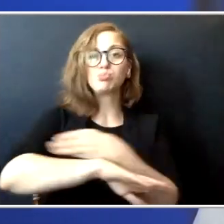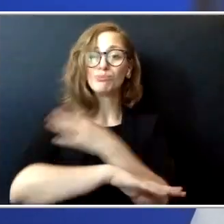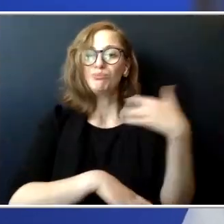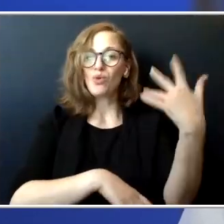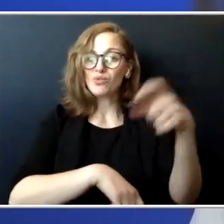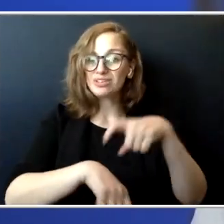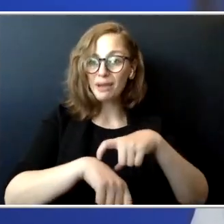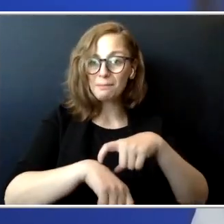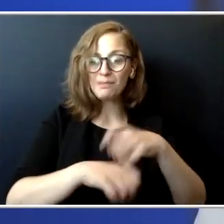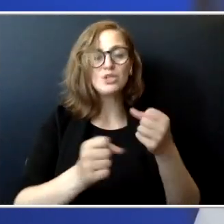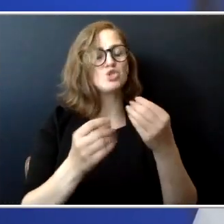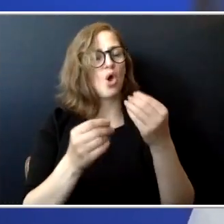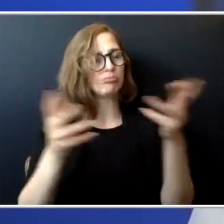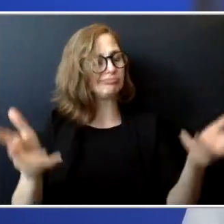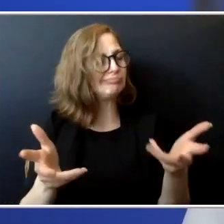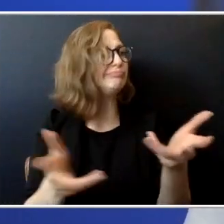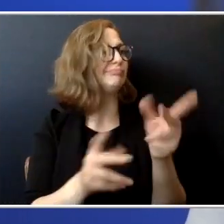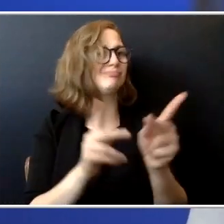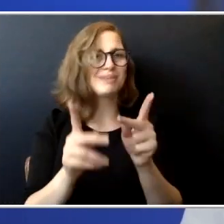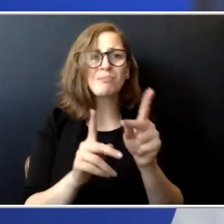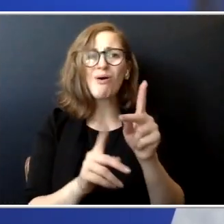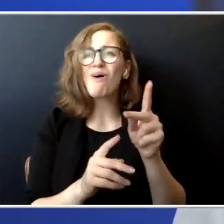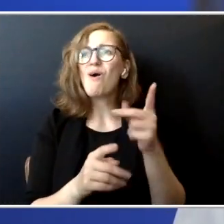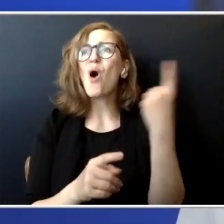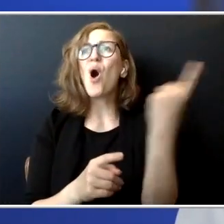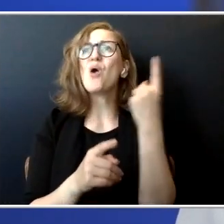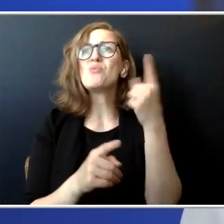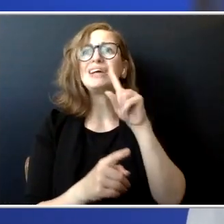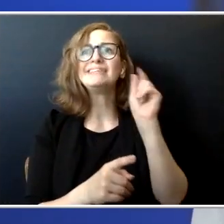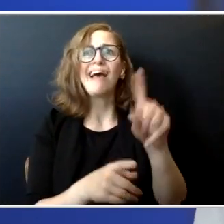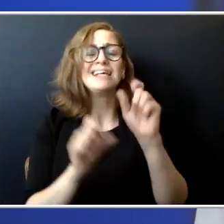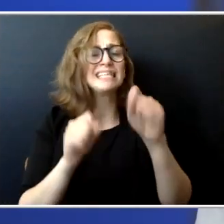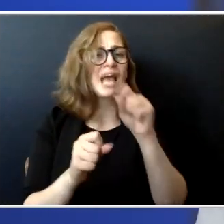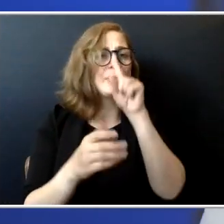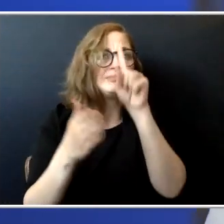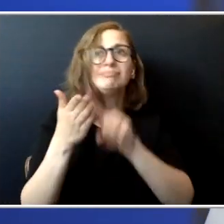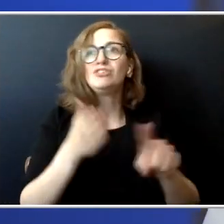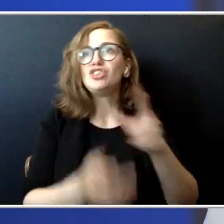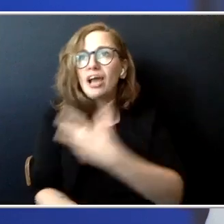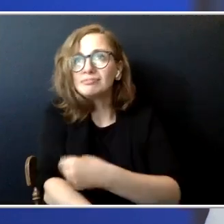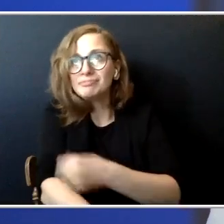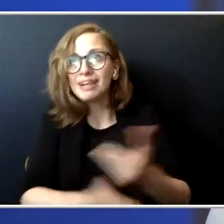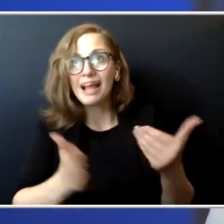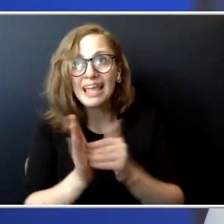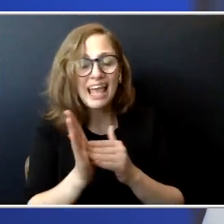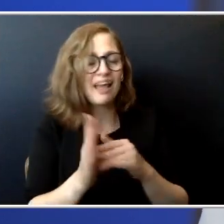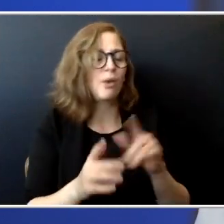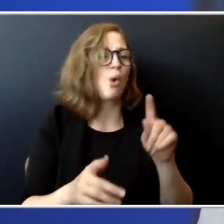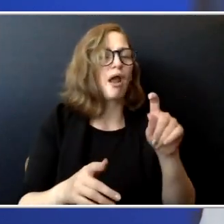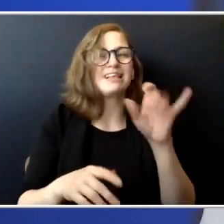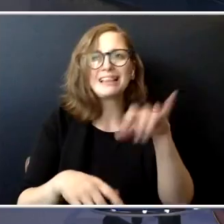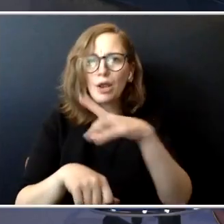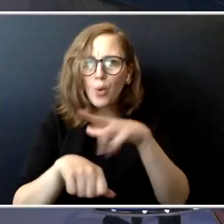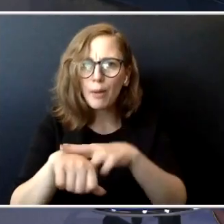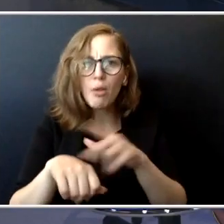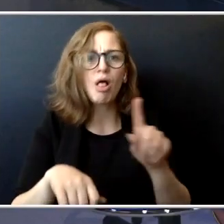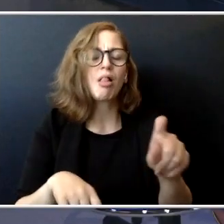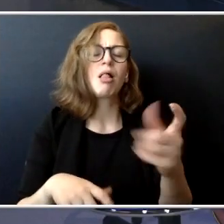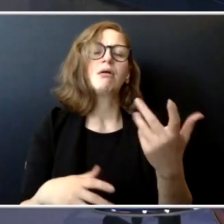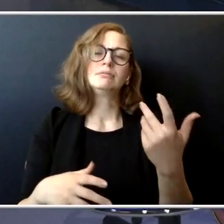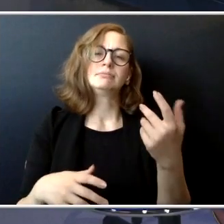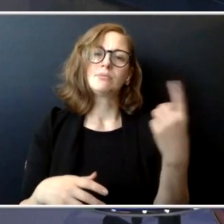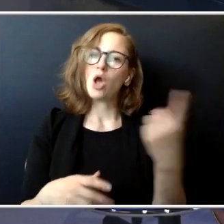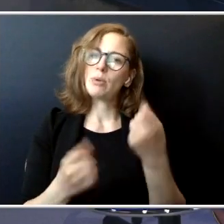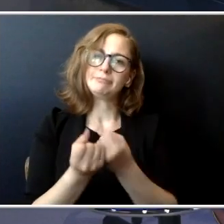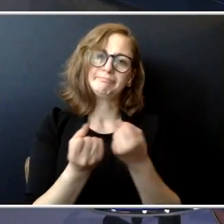again? Is this normal? Is there another cause for it? Because there can be other causes, but if there's no explanation, to look into this problem. Marlene